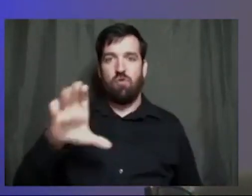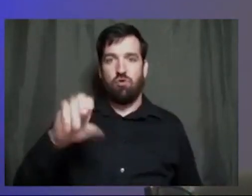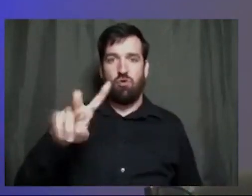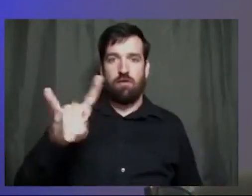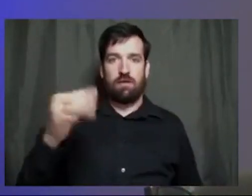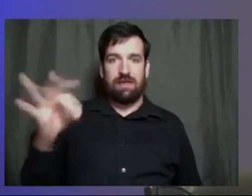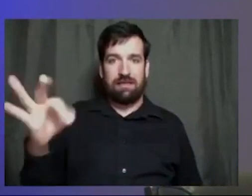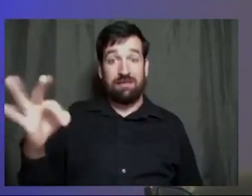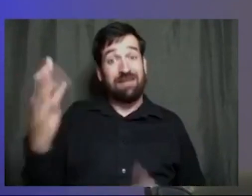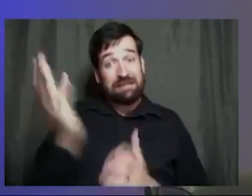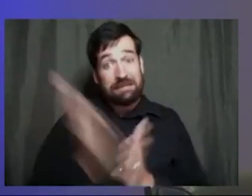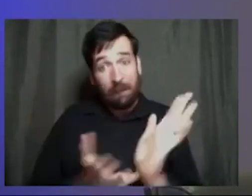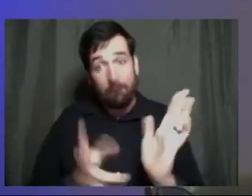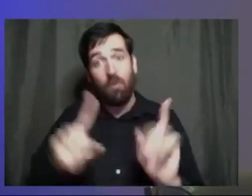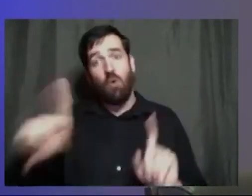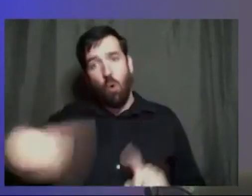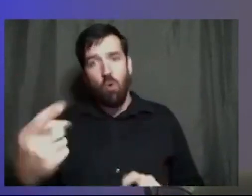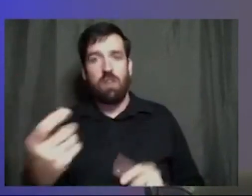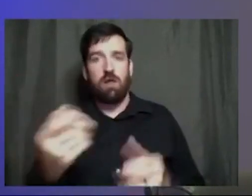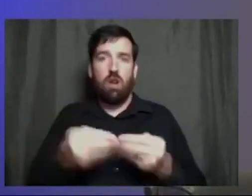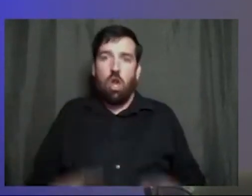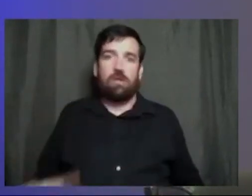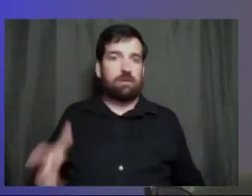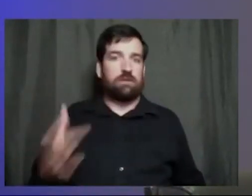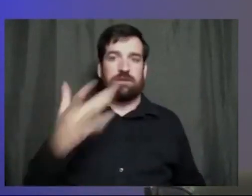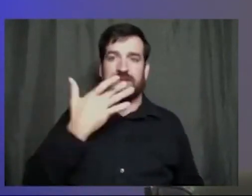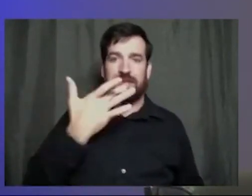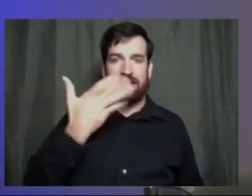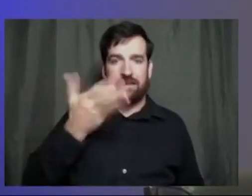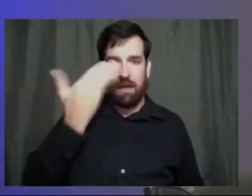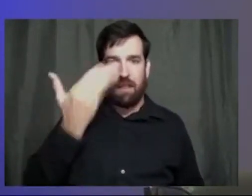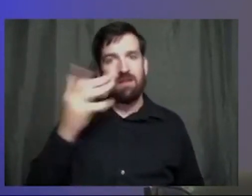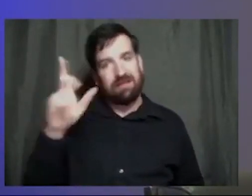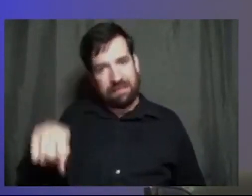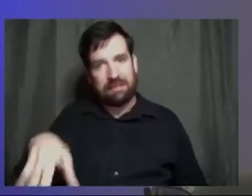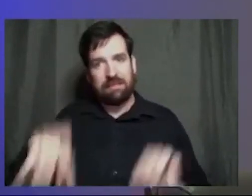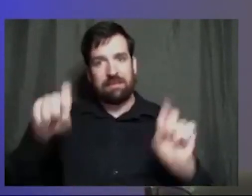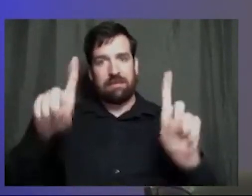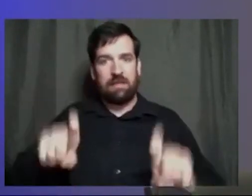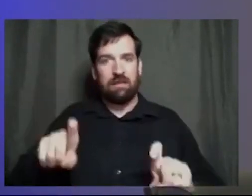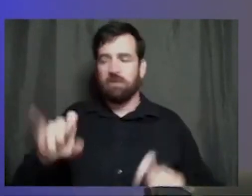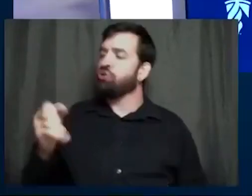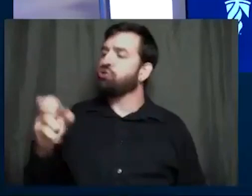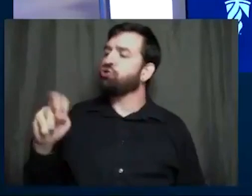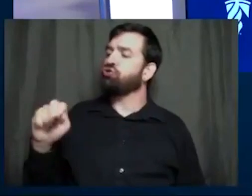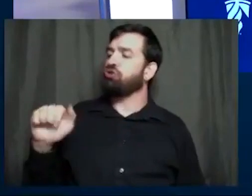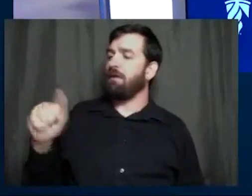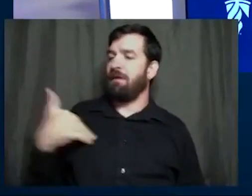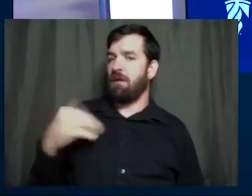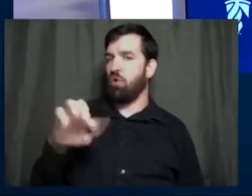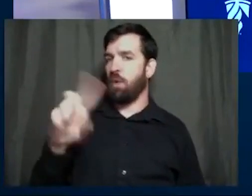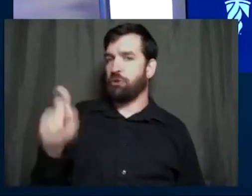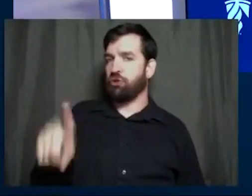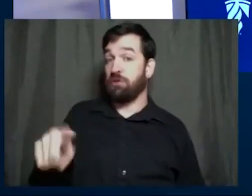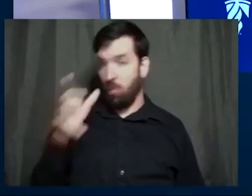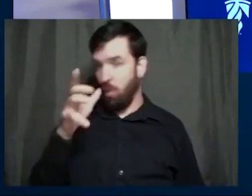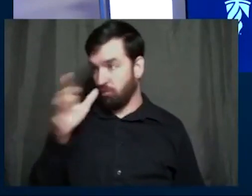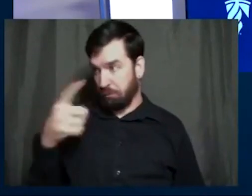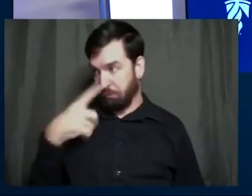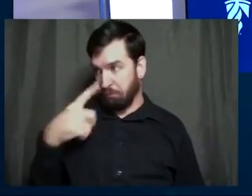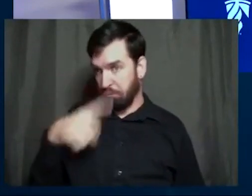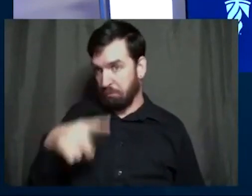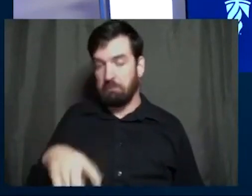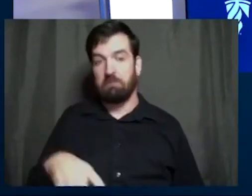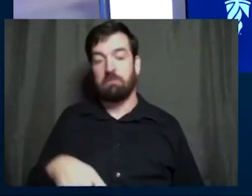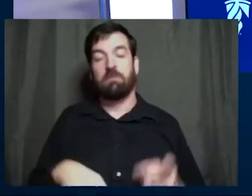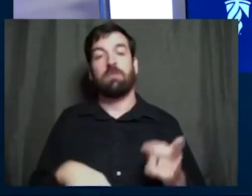have loss of taste and smell. They need a test. And I know Jenna had a question for you, and I'm going to ask it if you don't mind, Jenna. But the question was, I mean, if